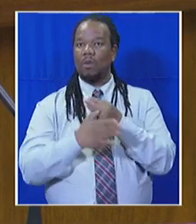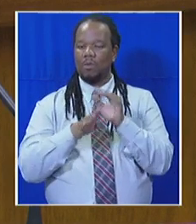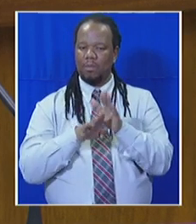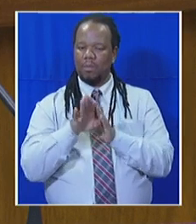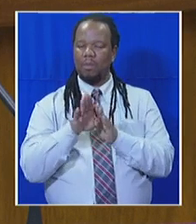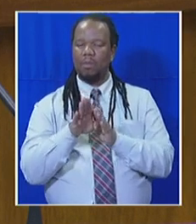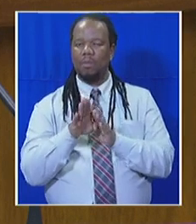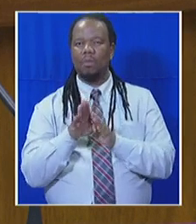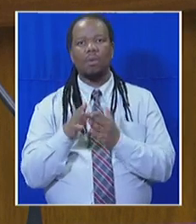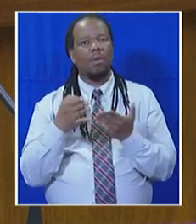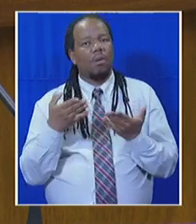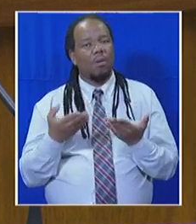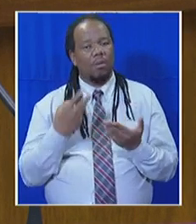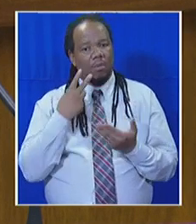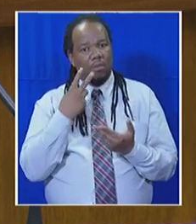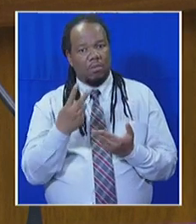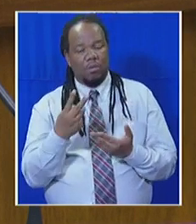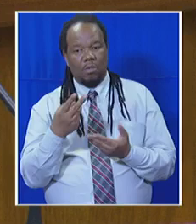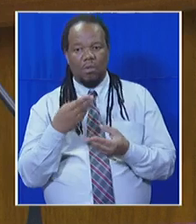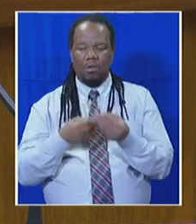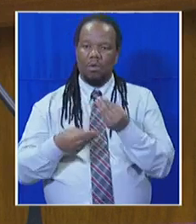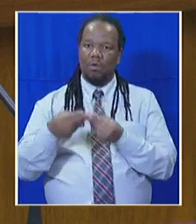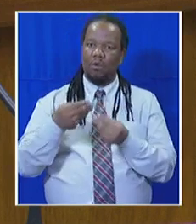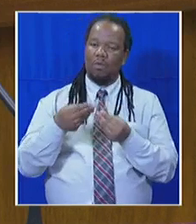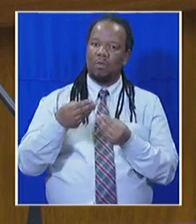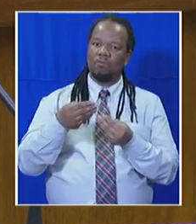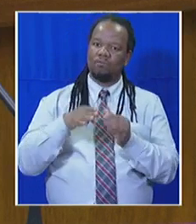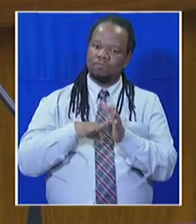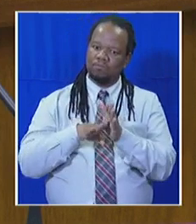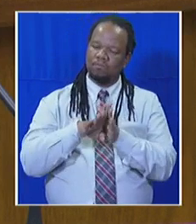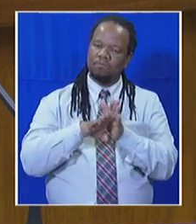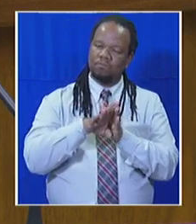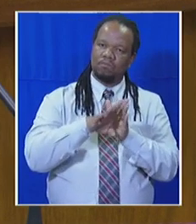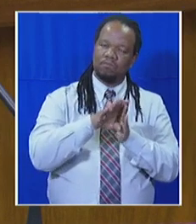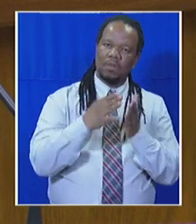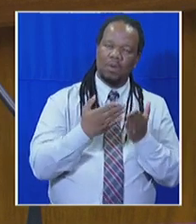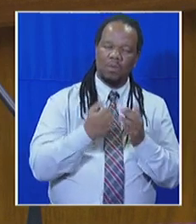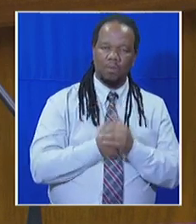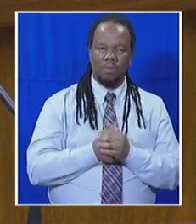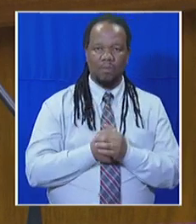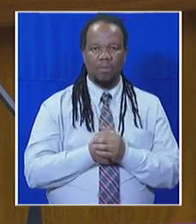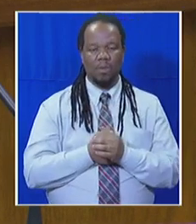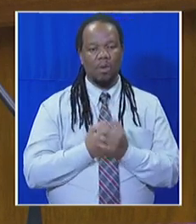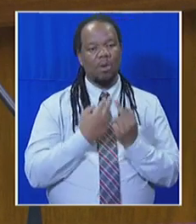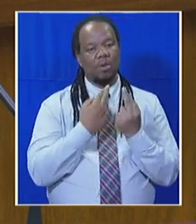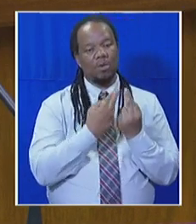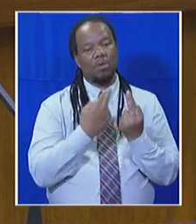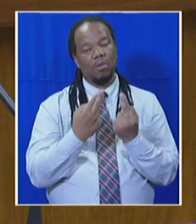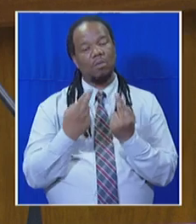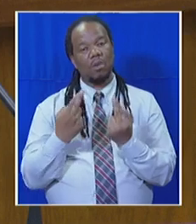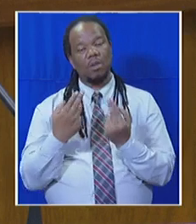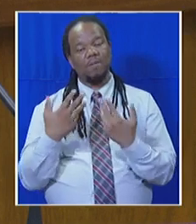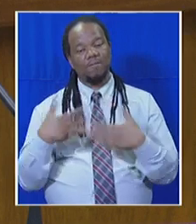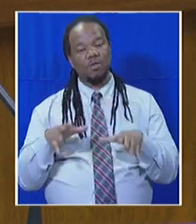see how the economic growth is to be stimulated. The recommendations now that have been made by the committee are